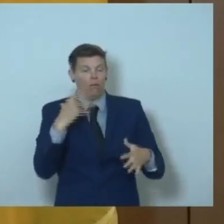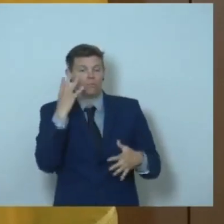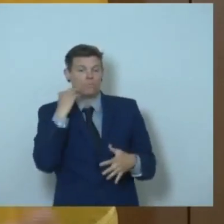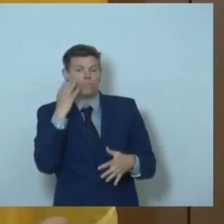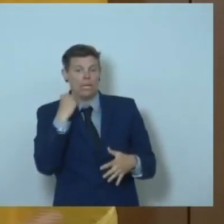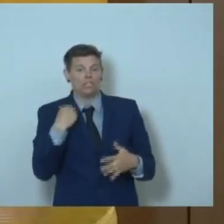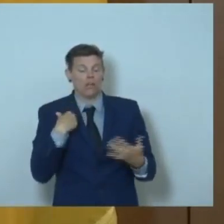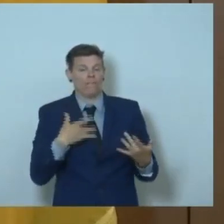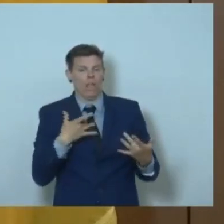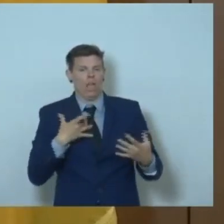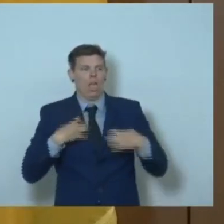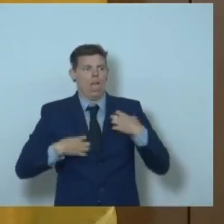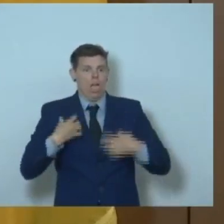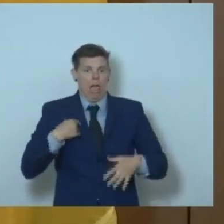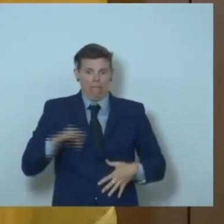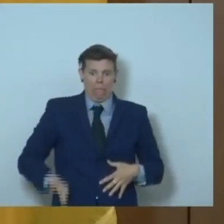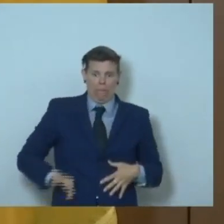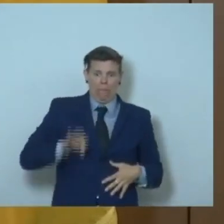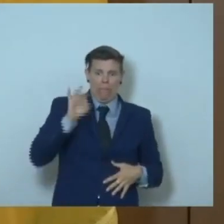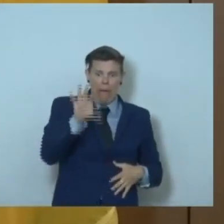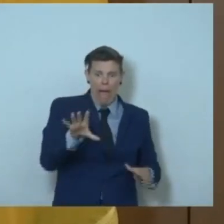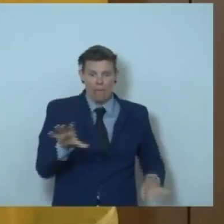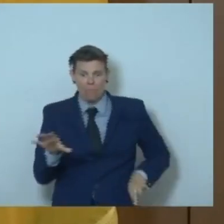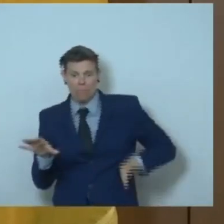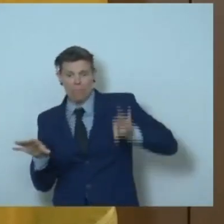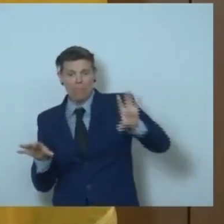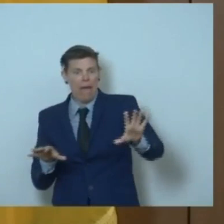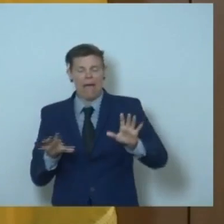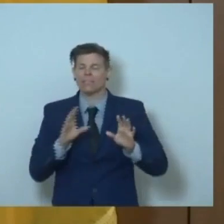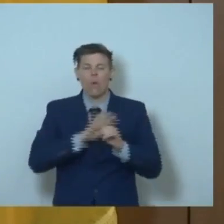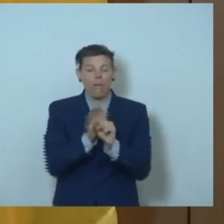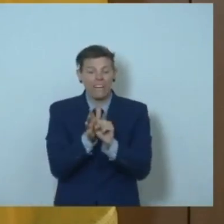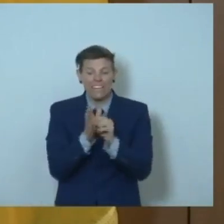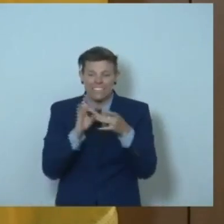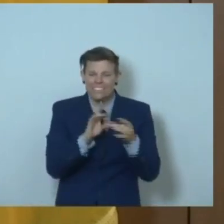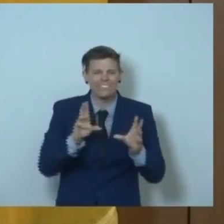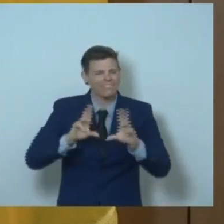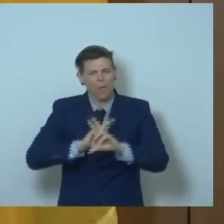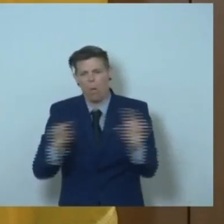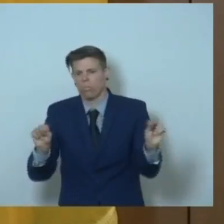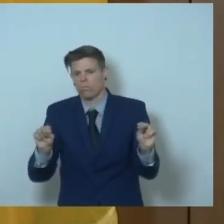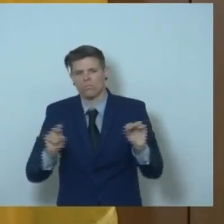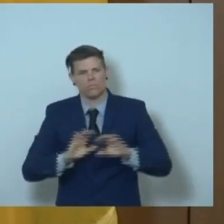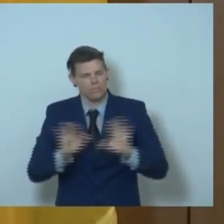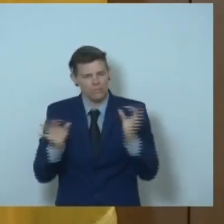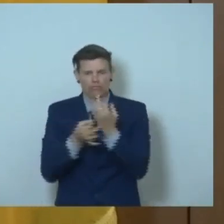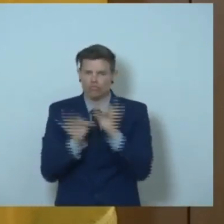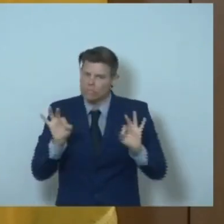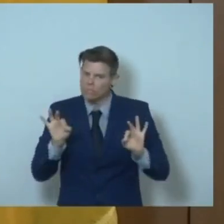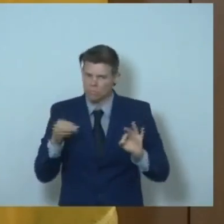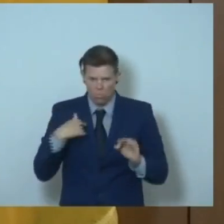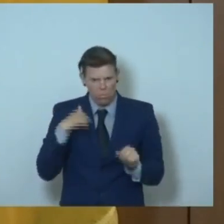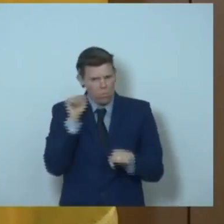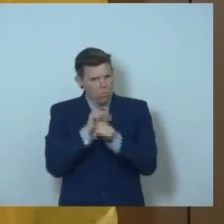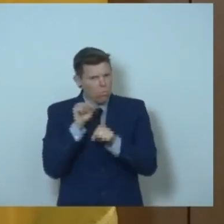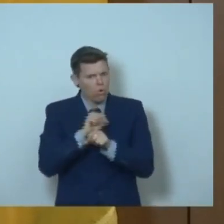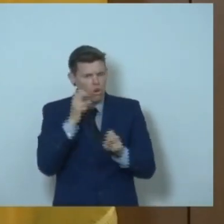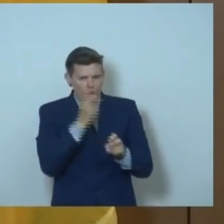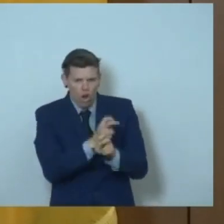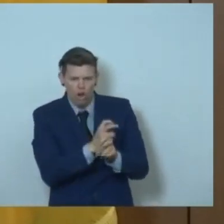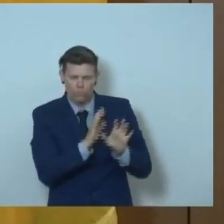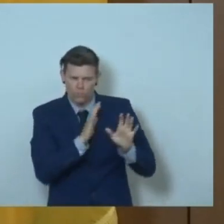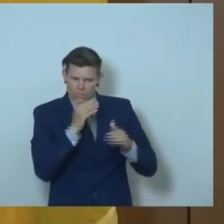experiencing out-of-pocket costs related to COVID. So we've been really working hard not to have that, because then people won't